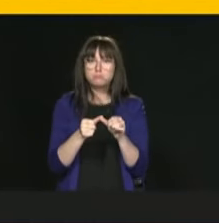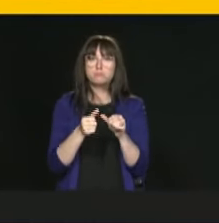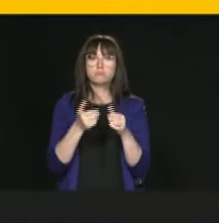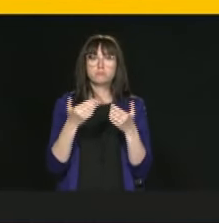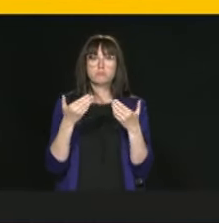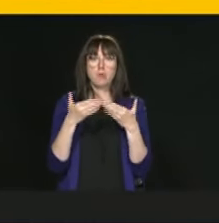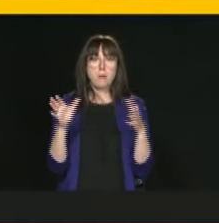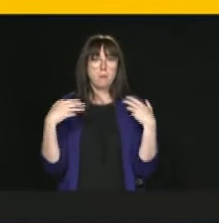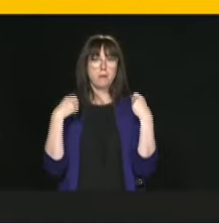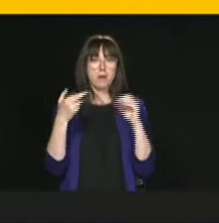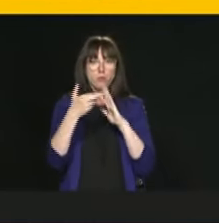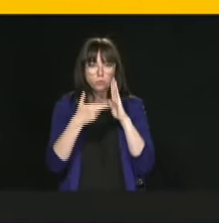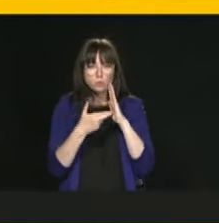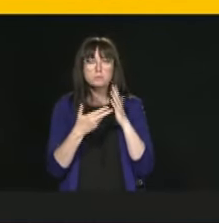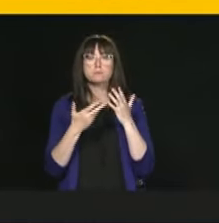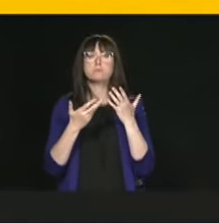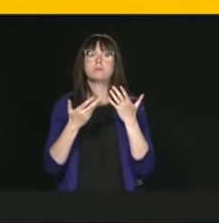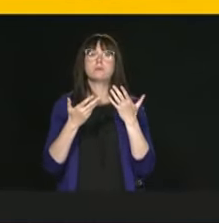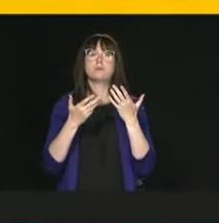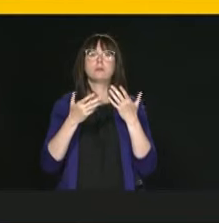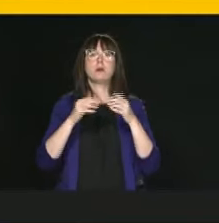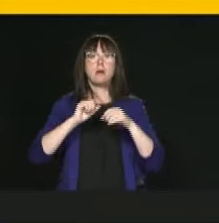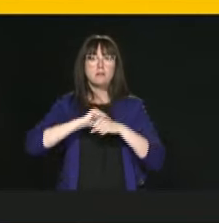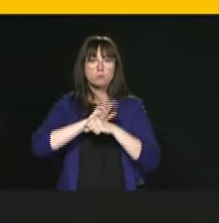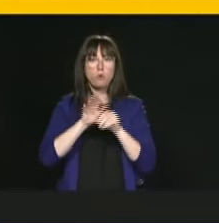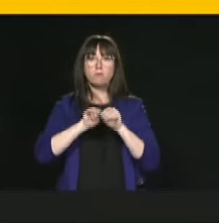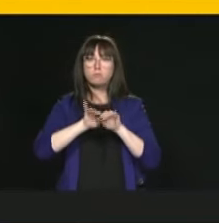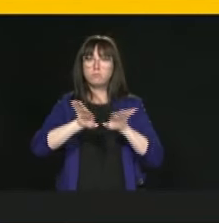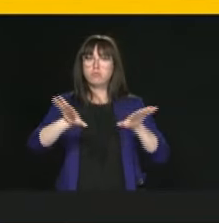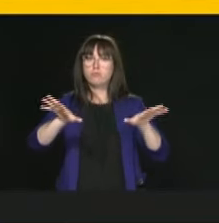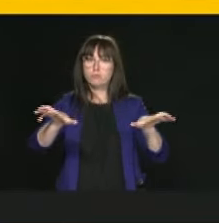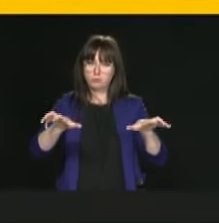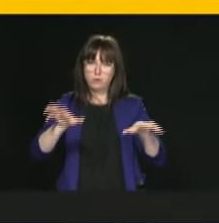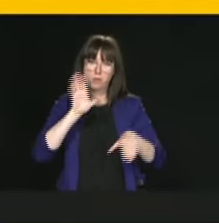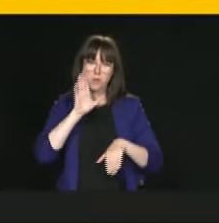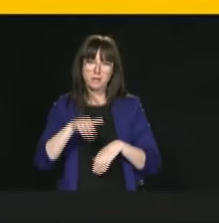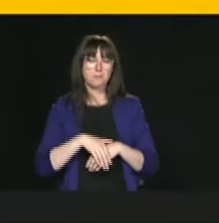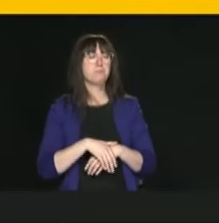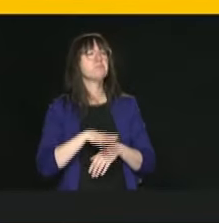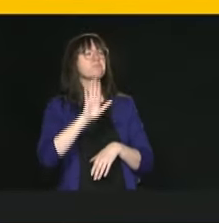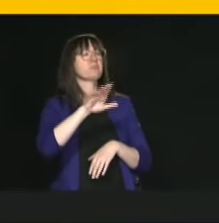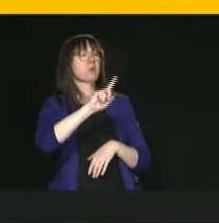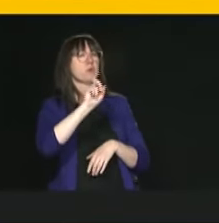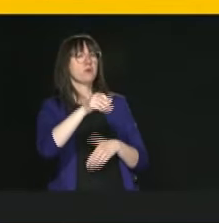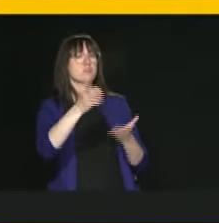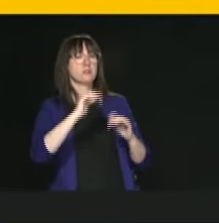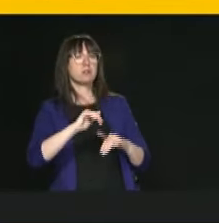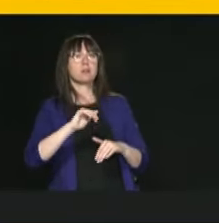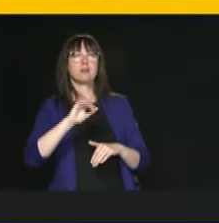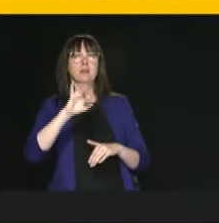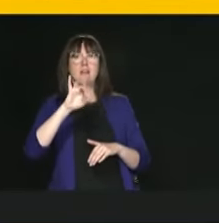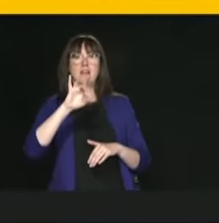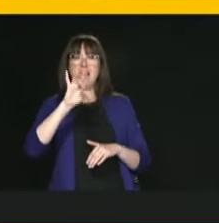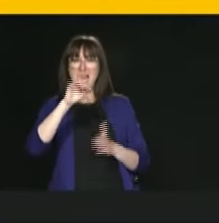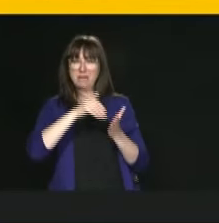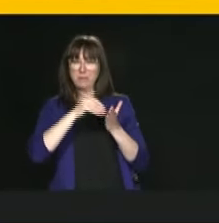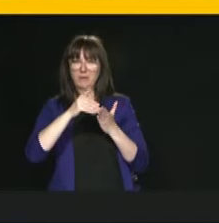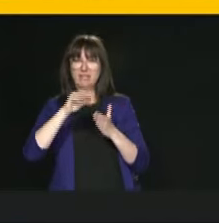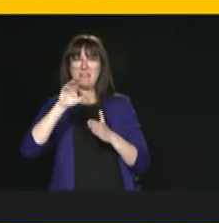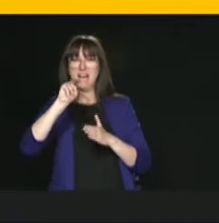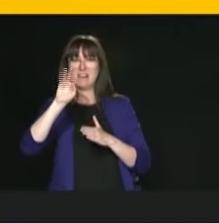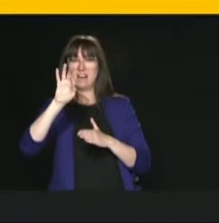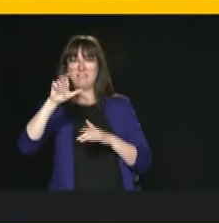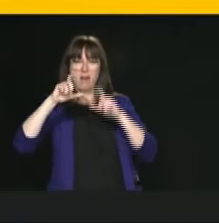COVID-19. Ashley Burke, CBC News. The government has suspended the shipment of 8 million N95 masks made in China that failed to